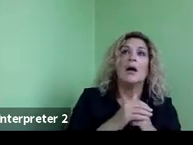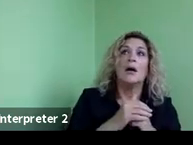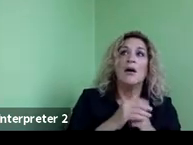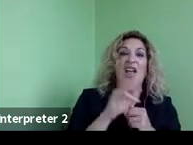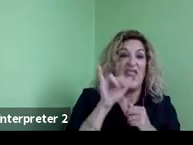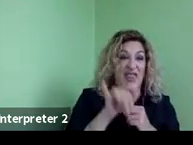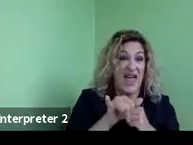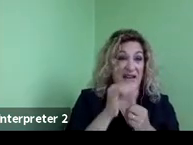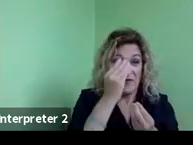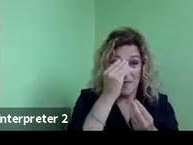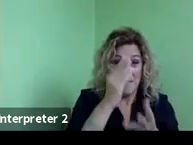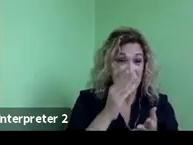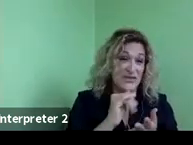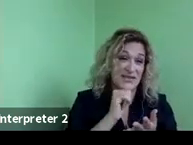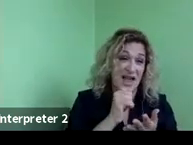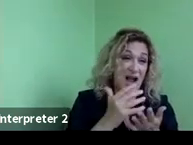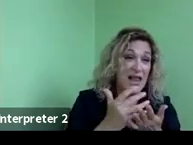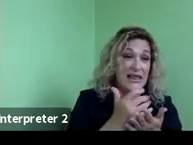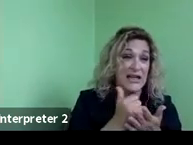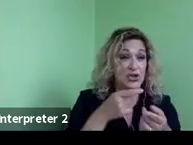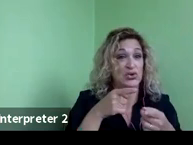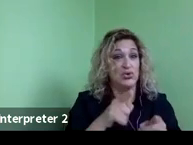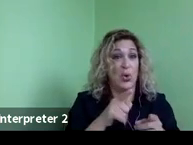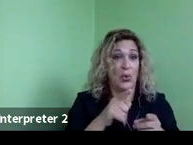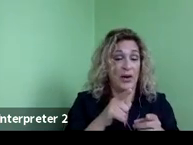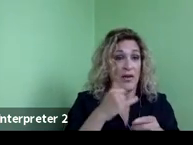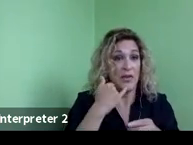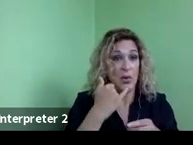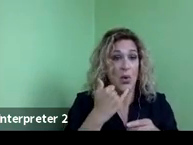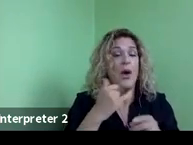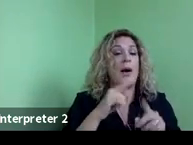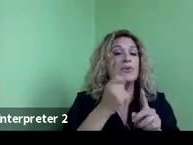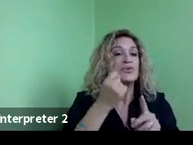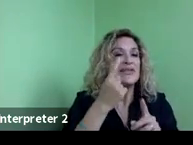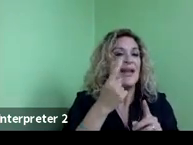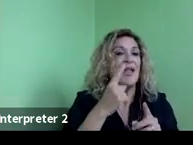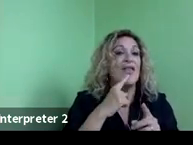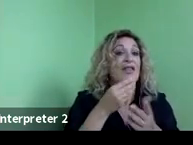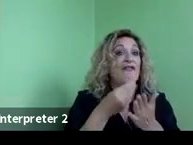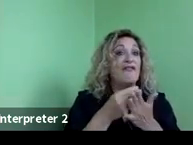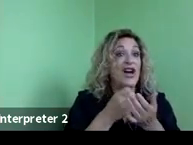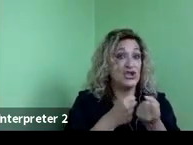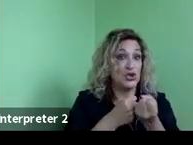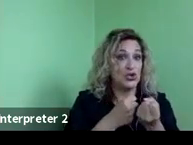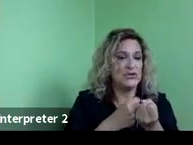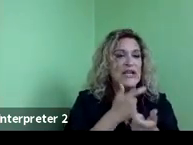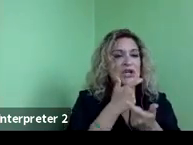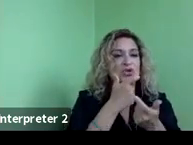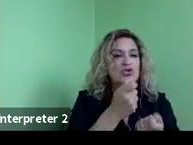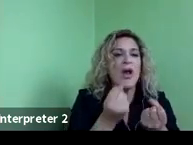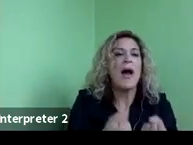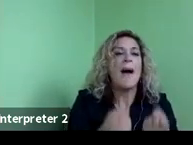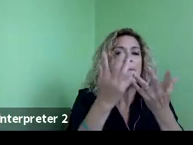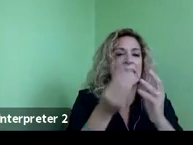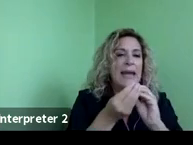collected during a hotline call, but the numbers are something that the funders are interested in. So those kinds of records we're talking about